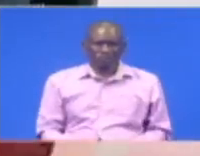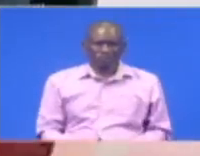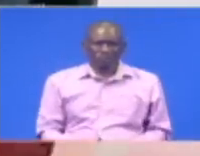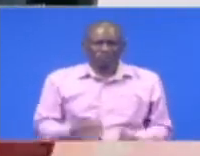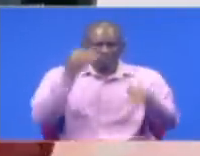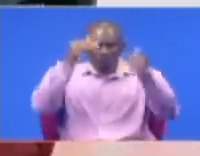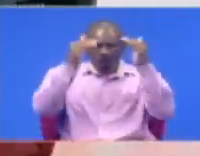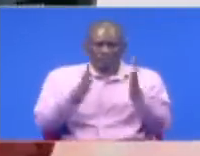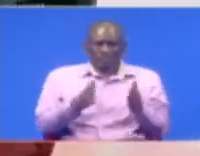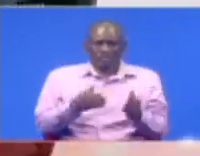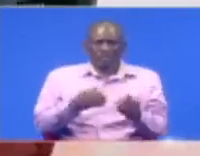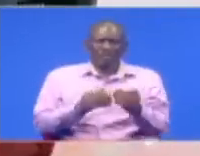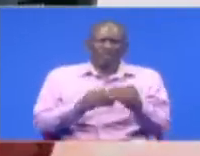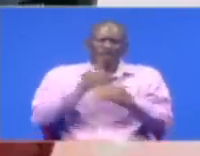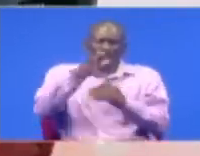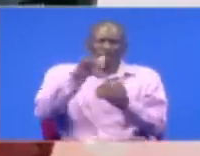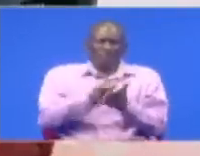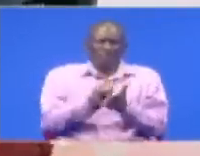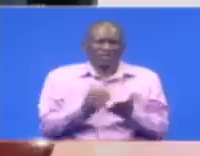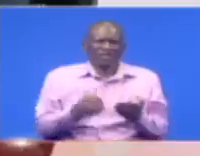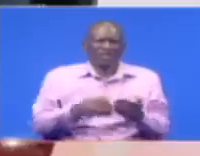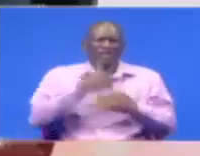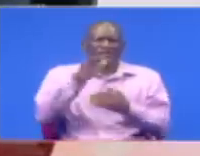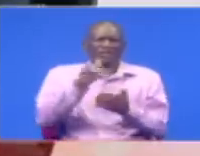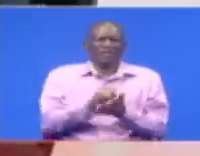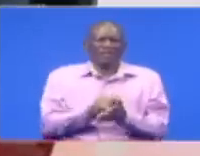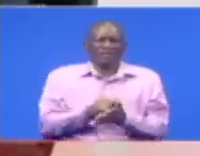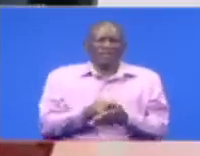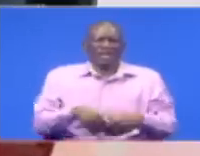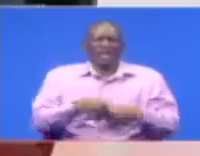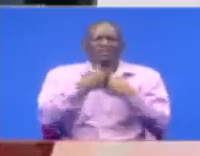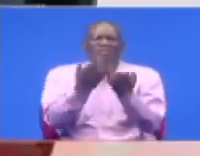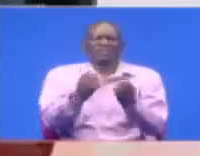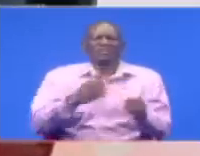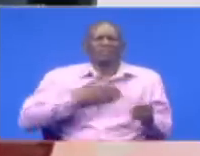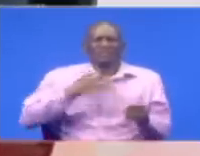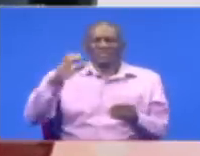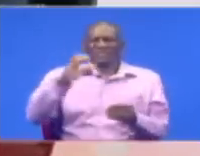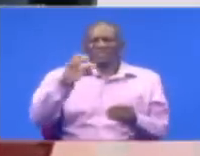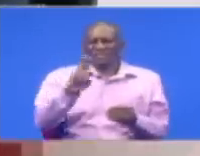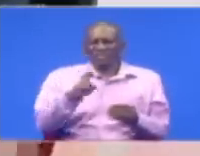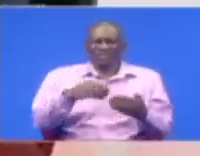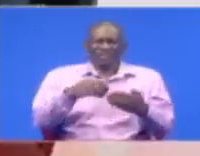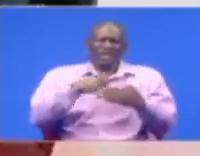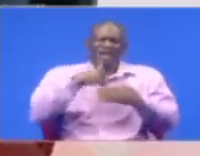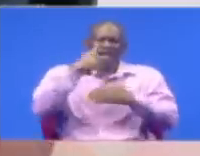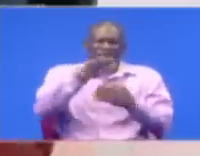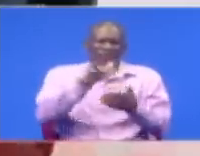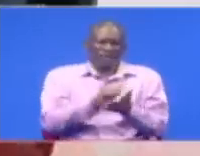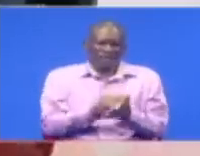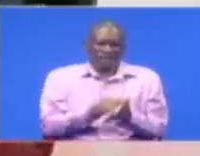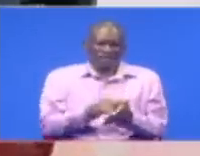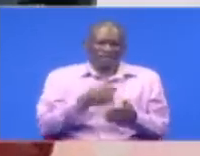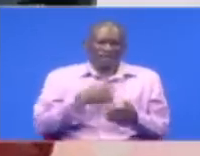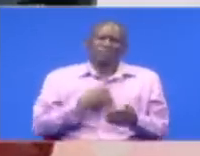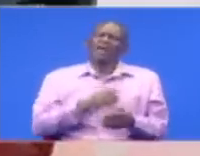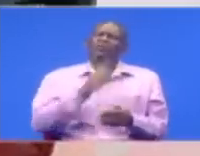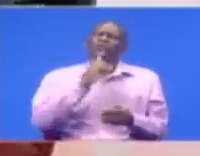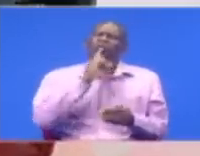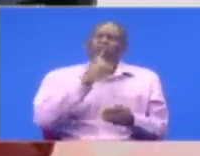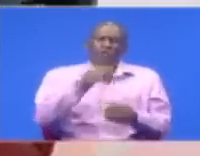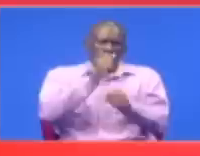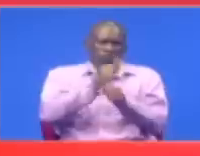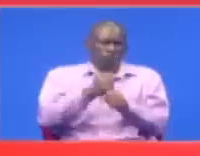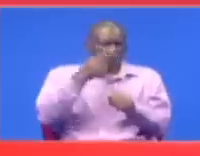Professor, thereafter, I've given my CV. I was instructed to work